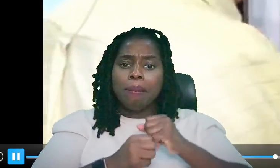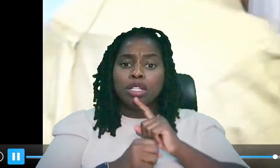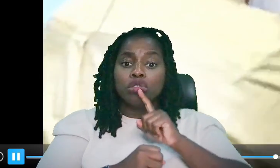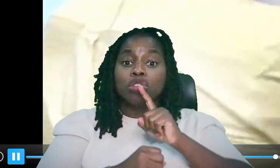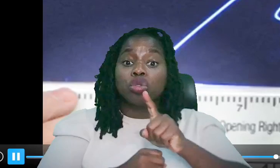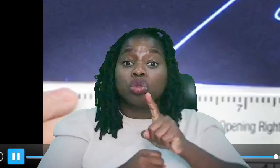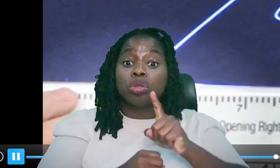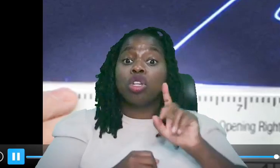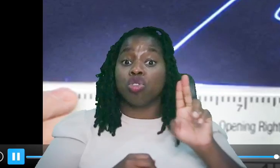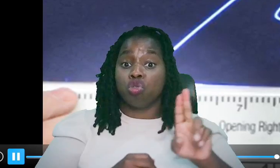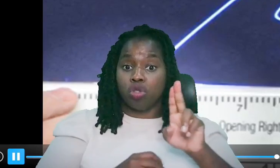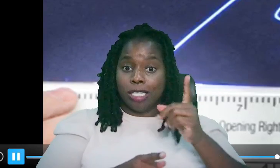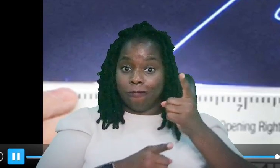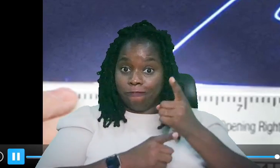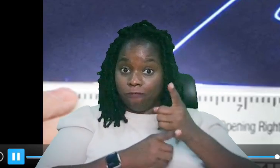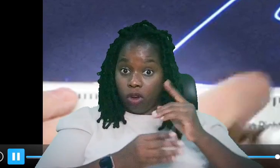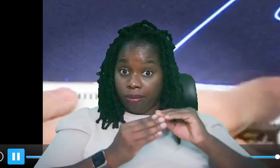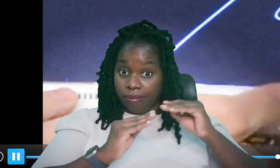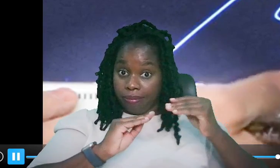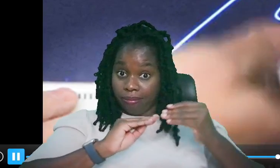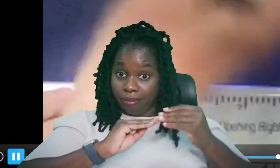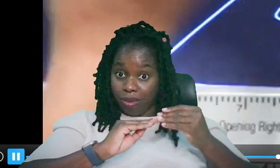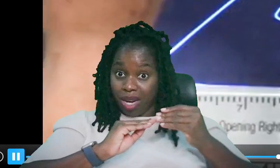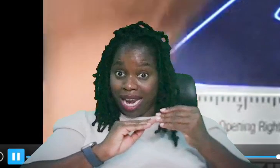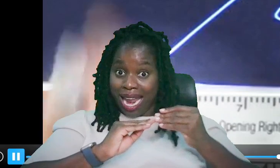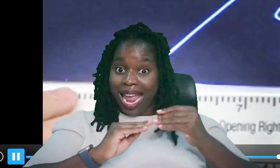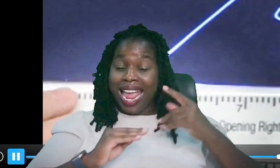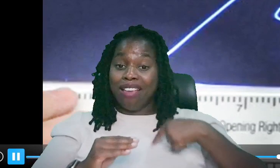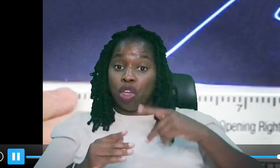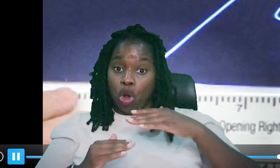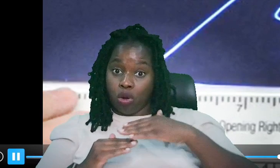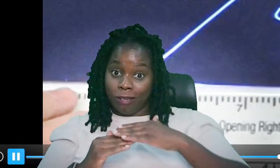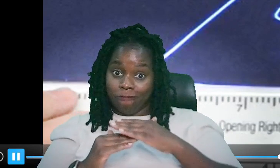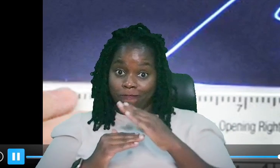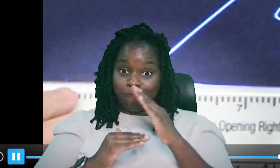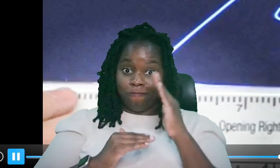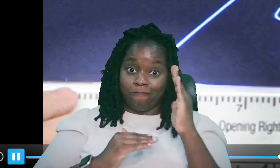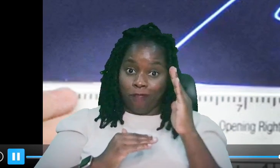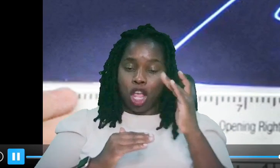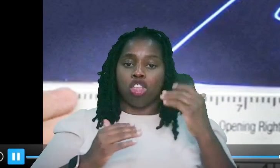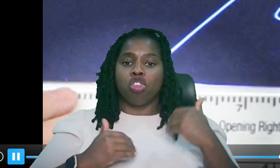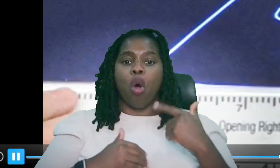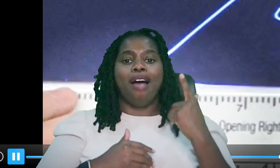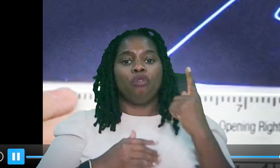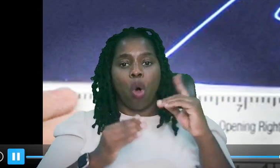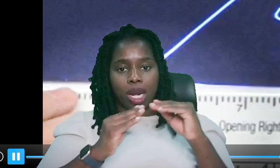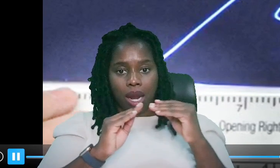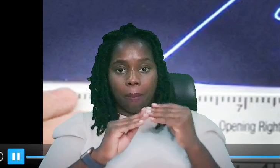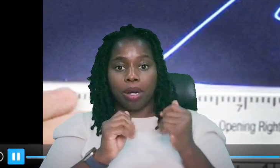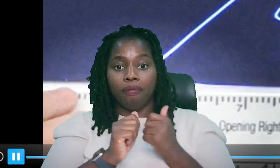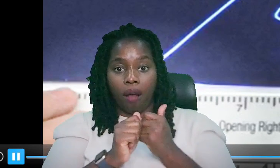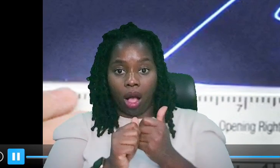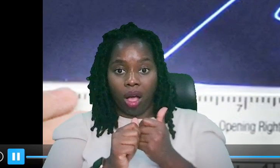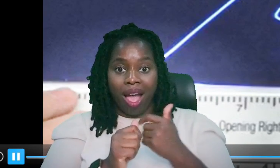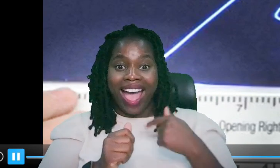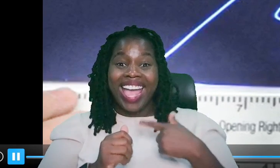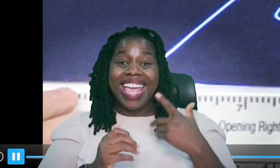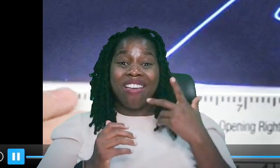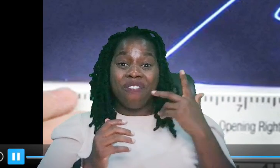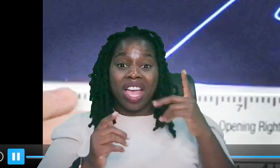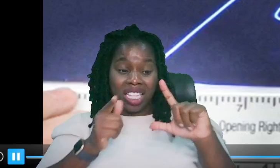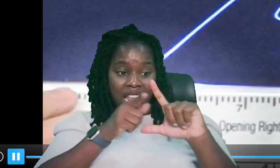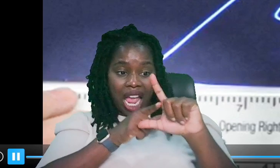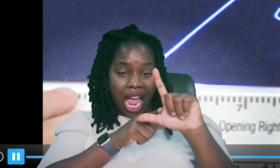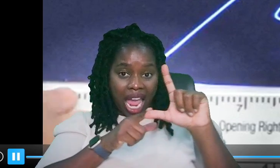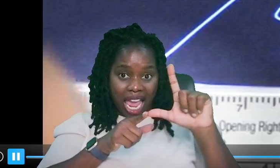correct set of numbers. If you're going counterclockwise, you have one set of numbers. If it's an angle that's